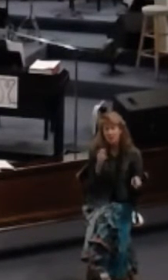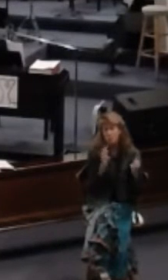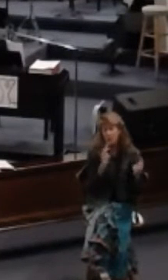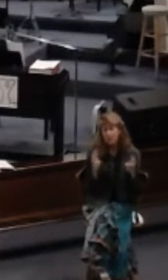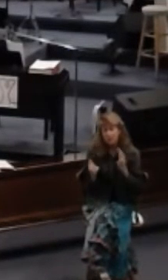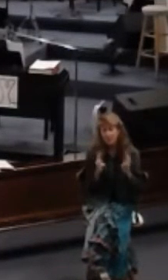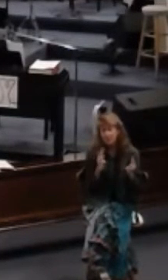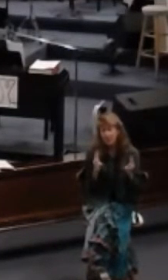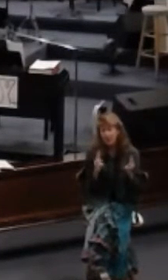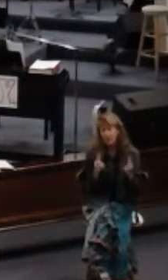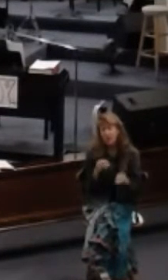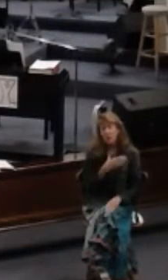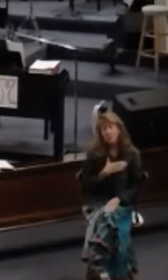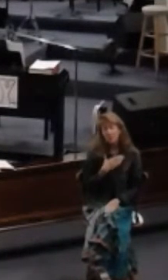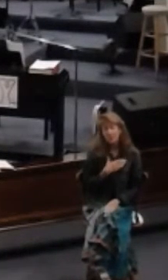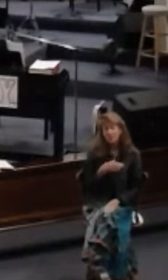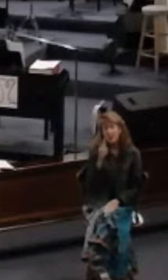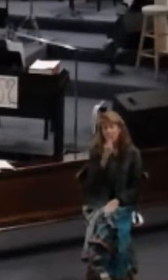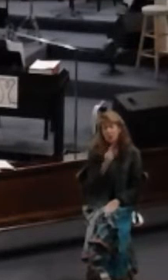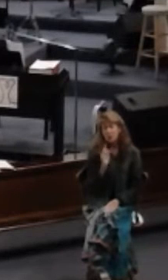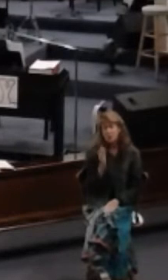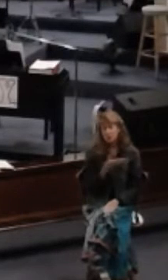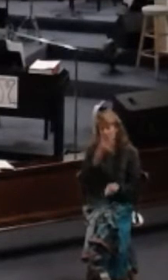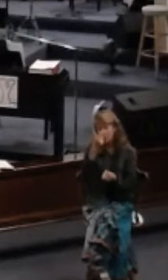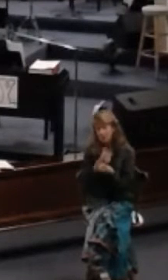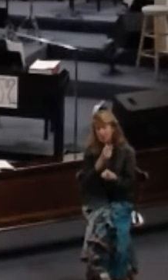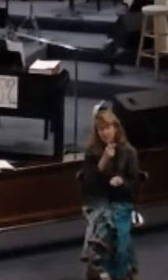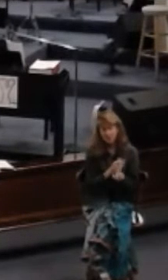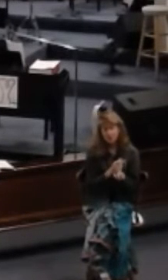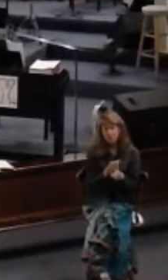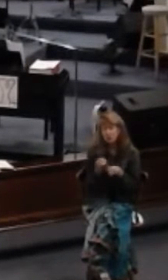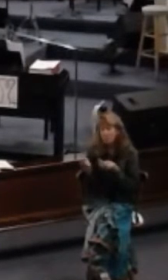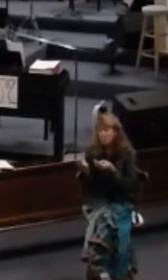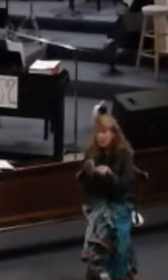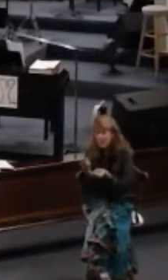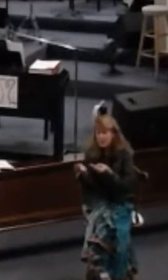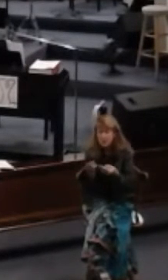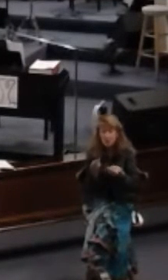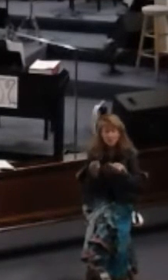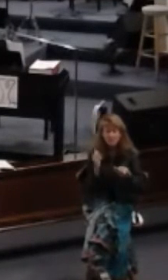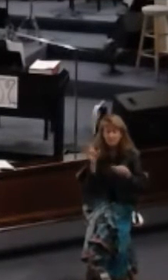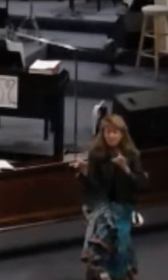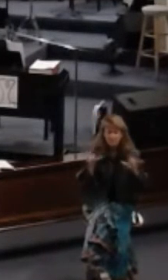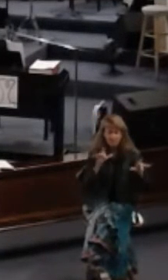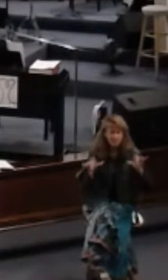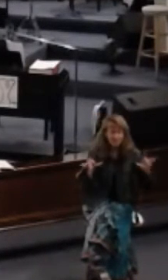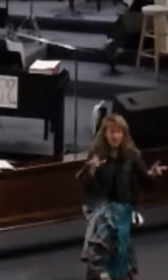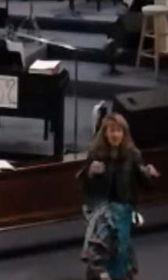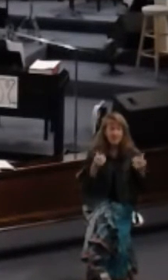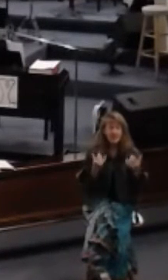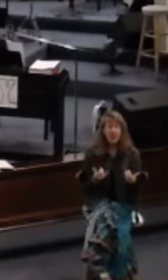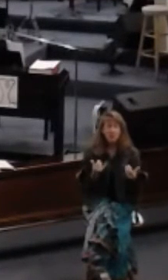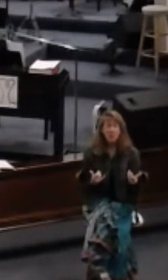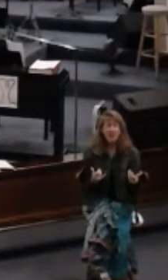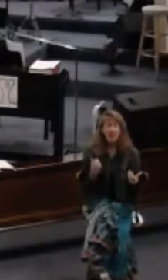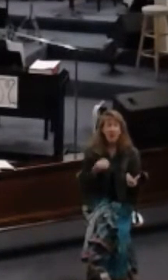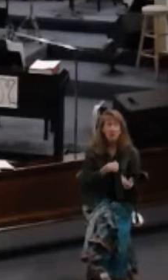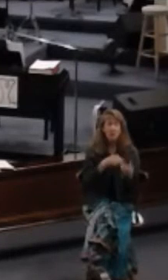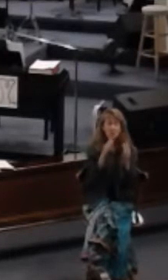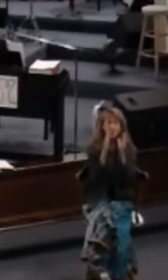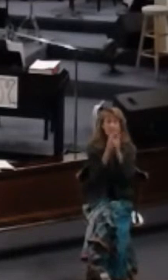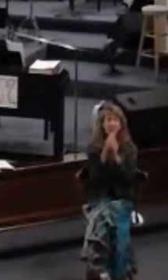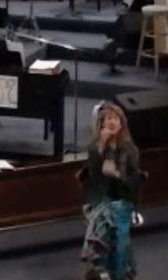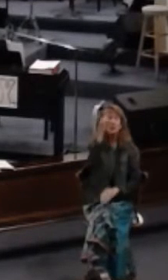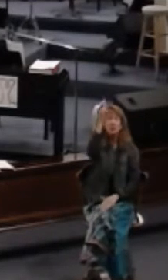use our brothers and sisters to minister to everybody around them. Here this morning, Father, we pray that you would begin